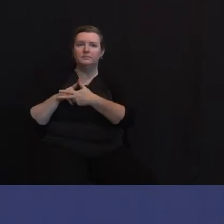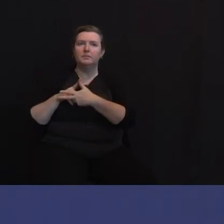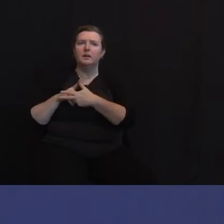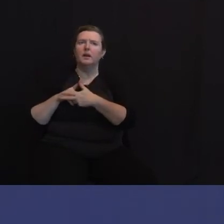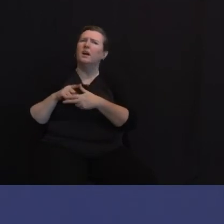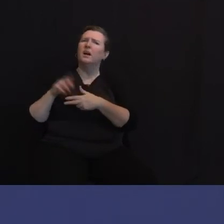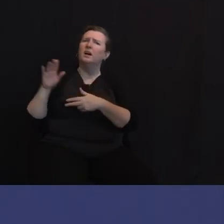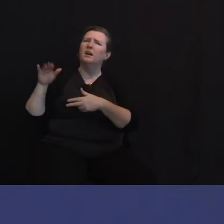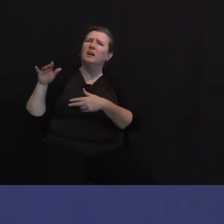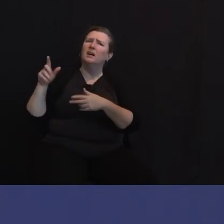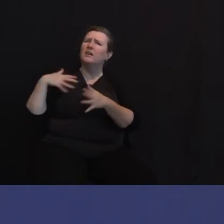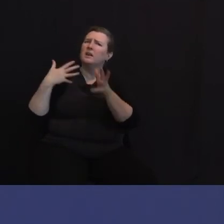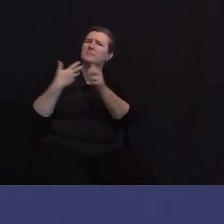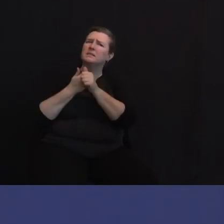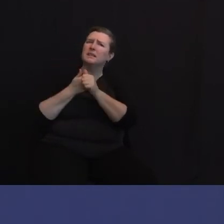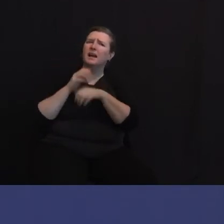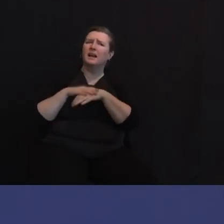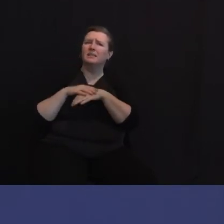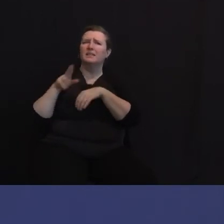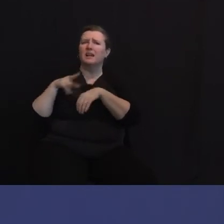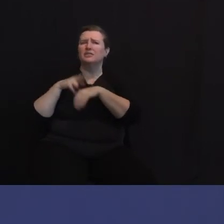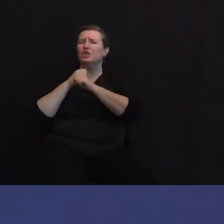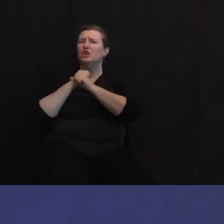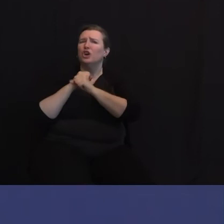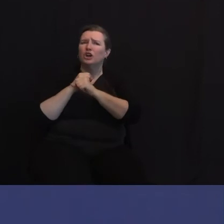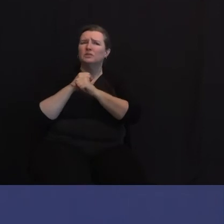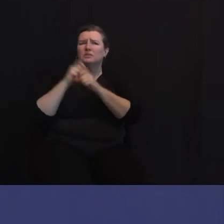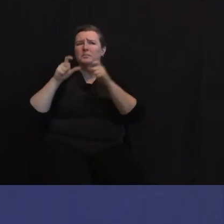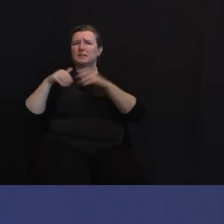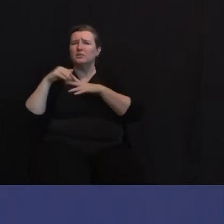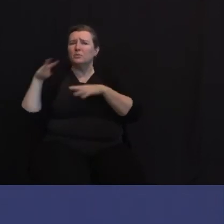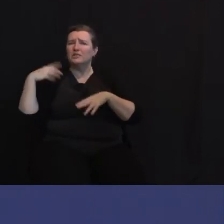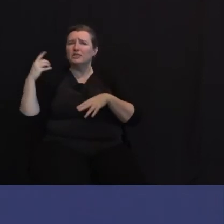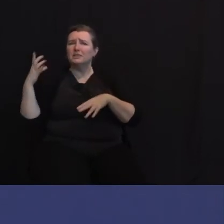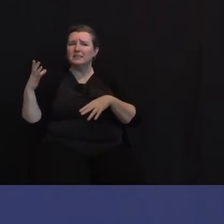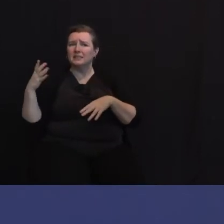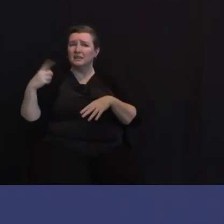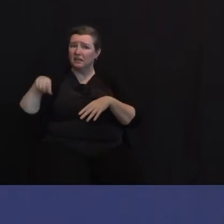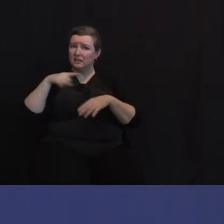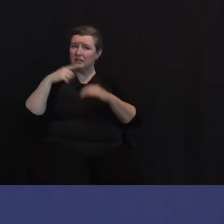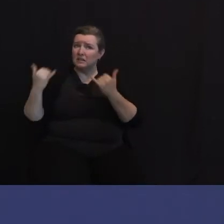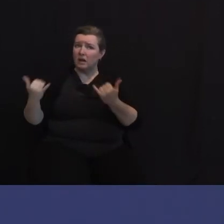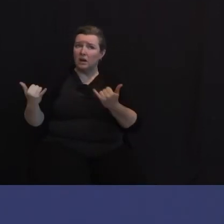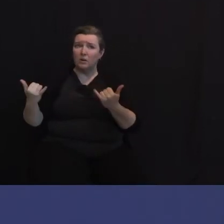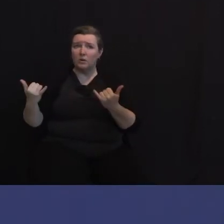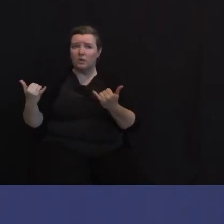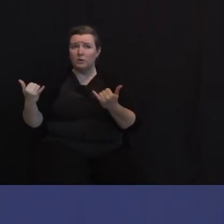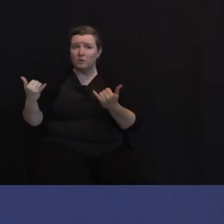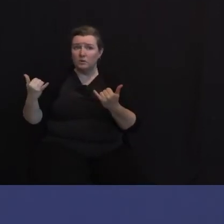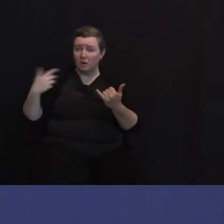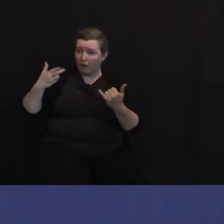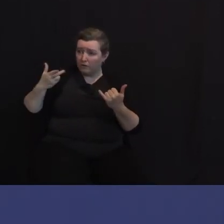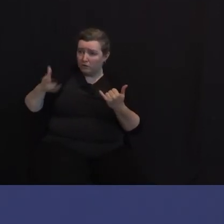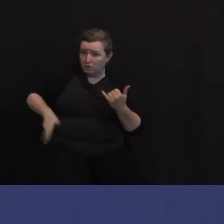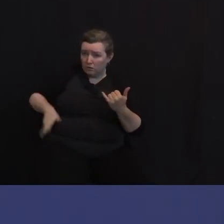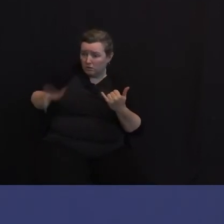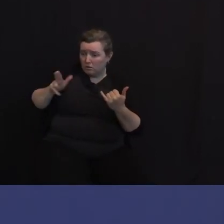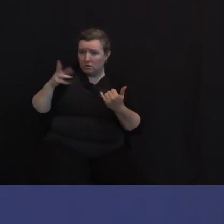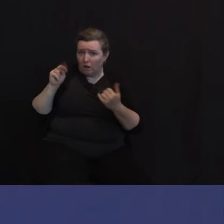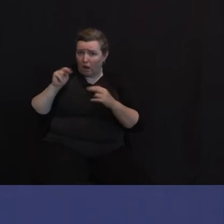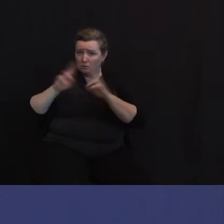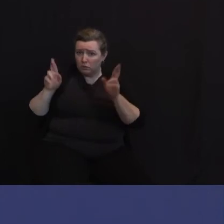us an update on the National Guard members in Washington, D.C., and whether they are now armed? Also, Army Secretary